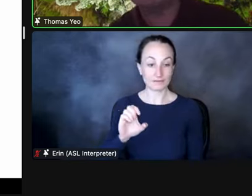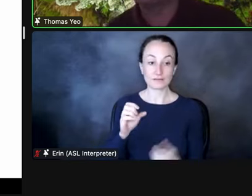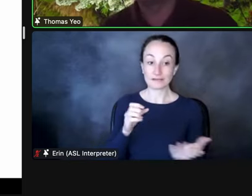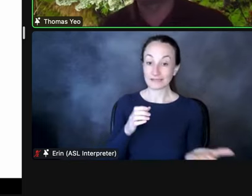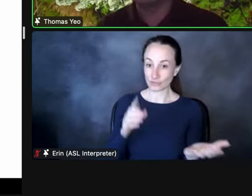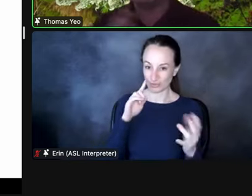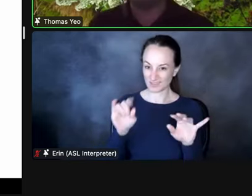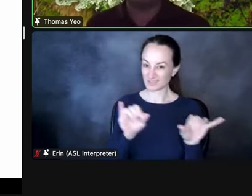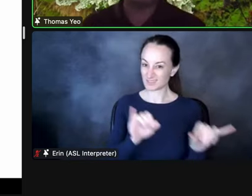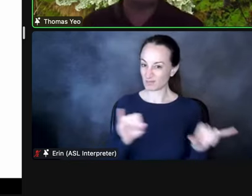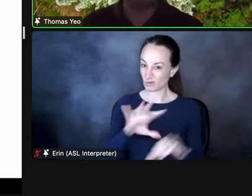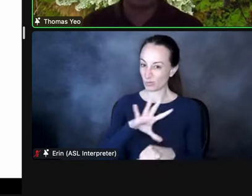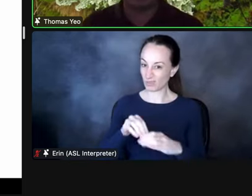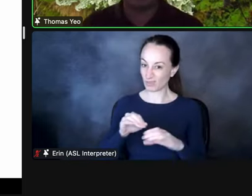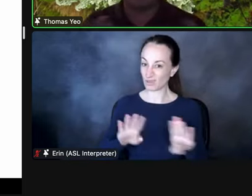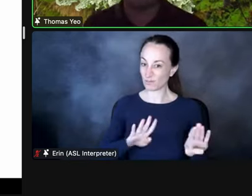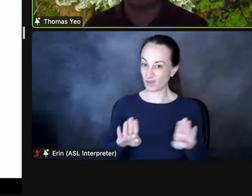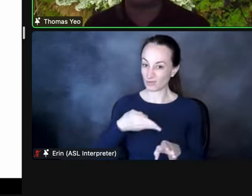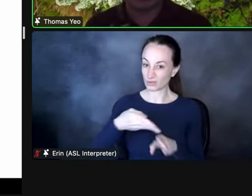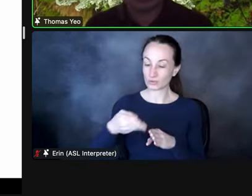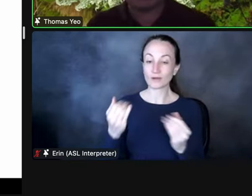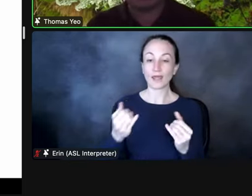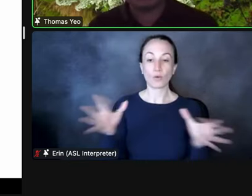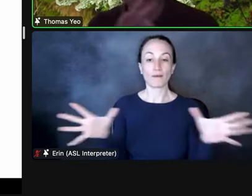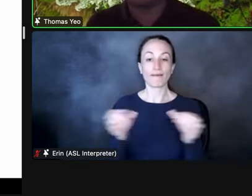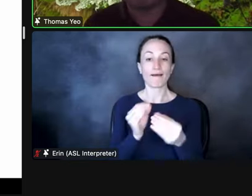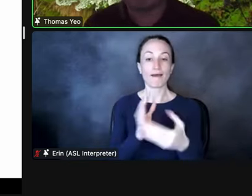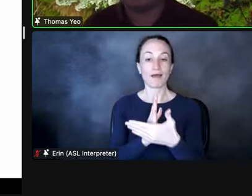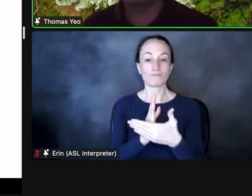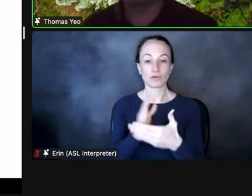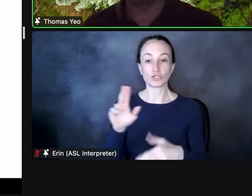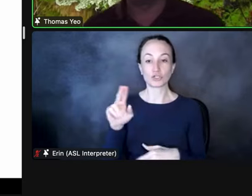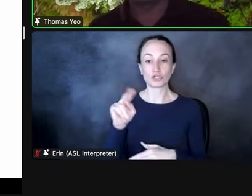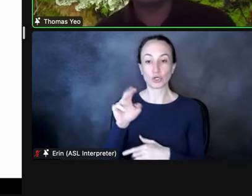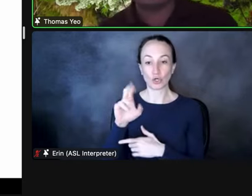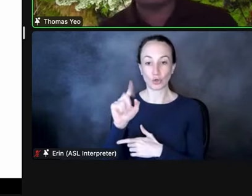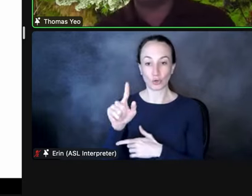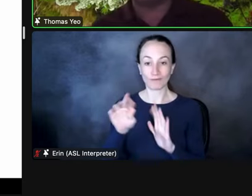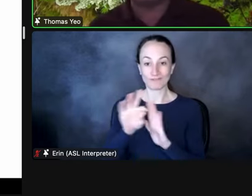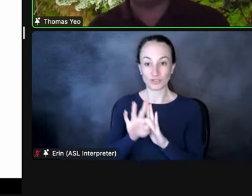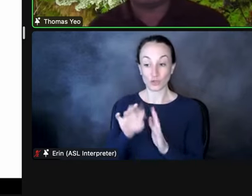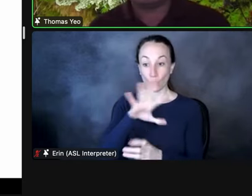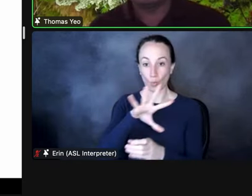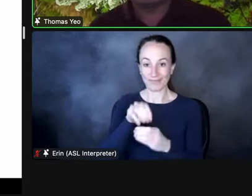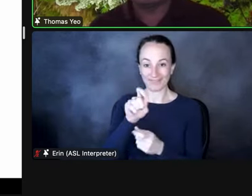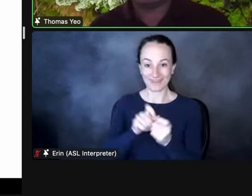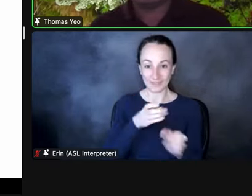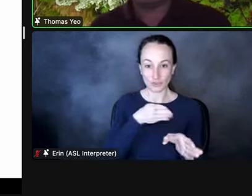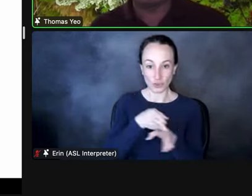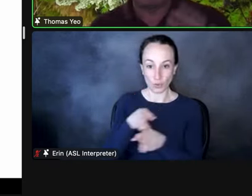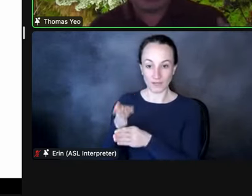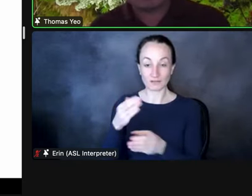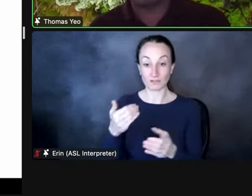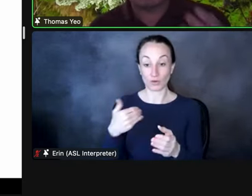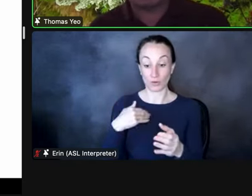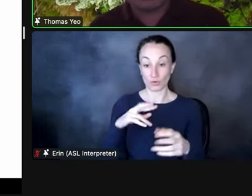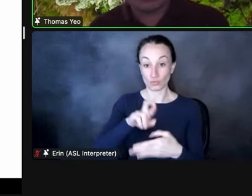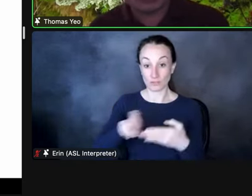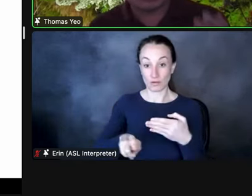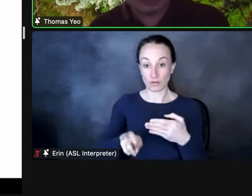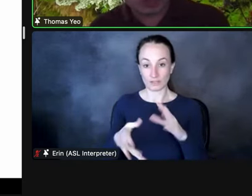behavioral domain. So we average the predictive neural features within each domain, right? So we end up with three